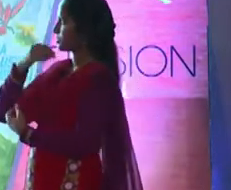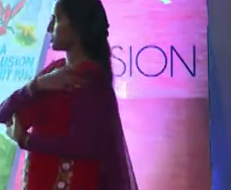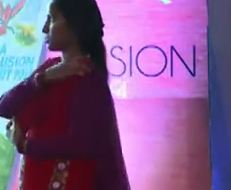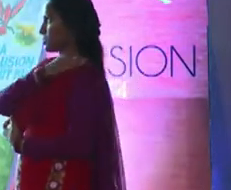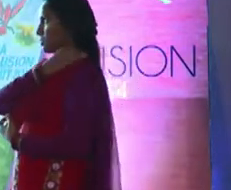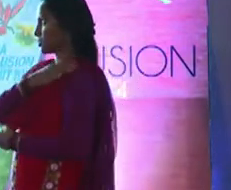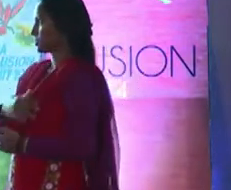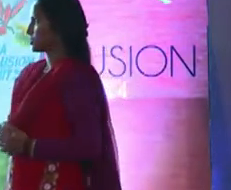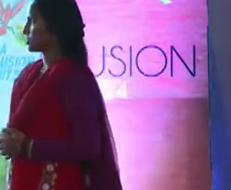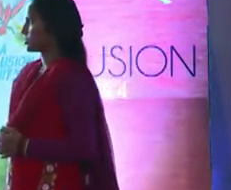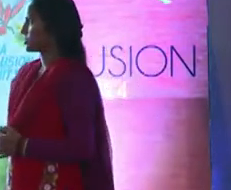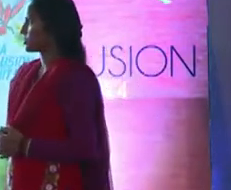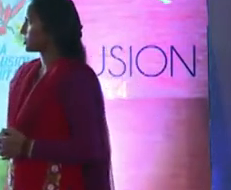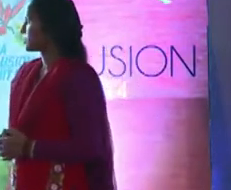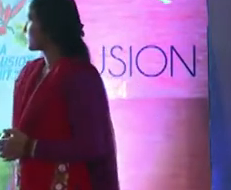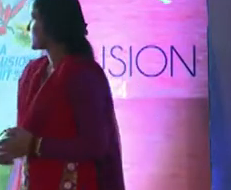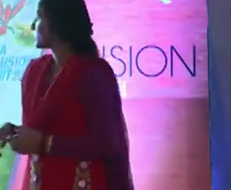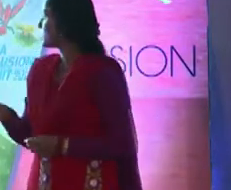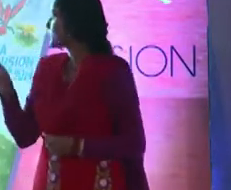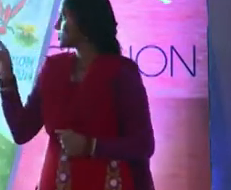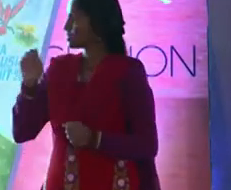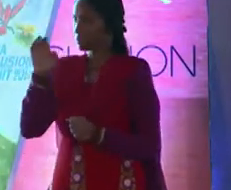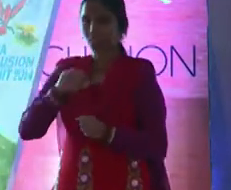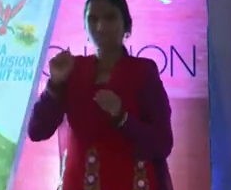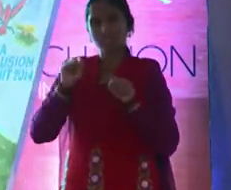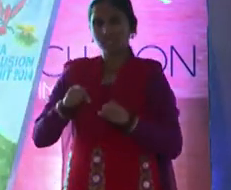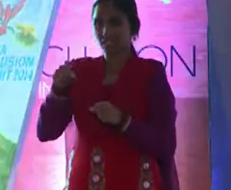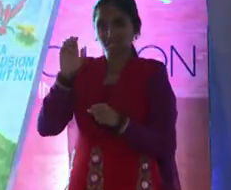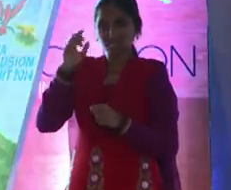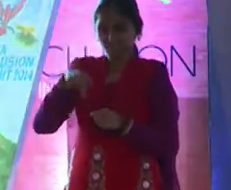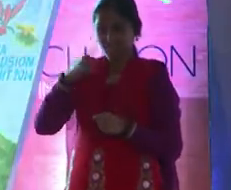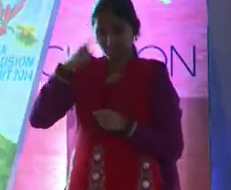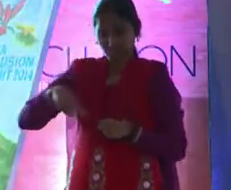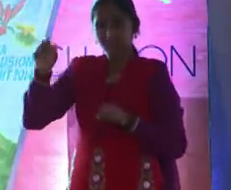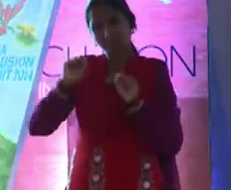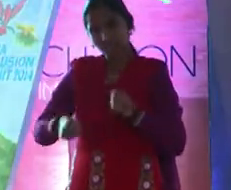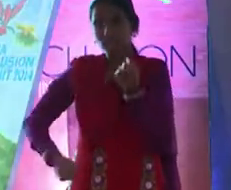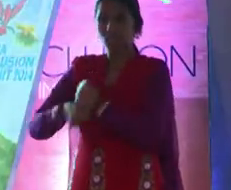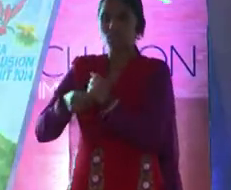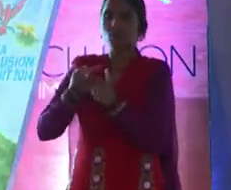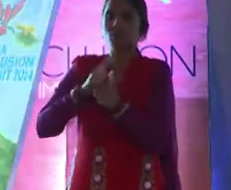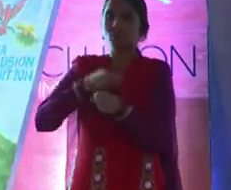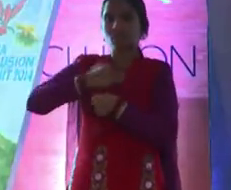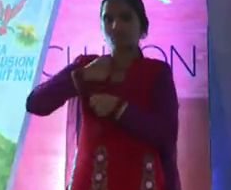Summit would be supported by the Department of Disability Affairs, and